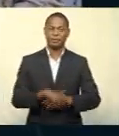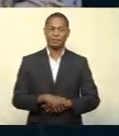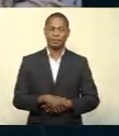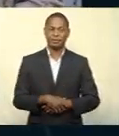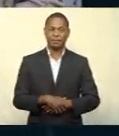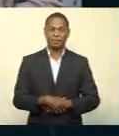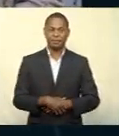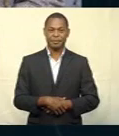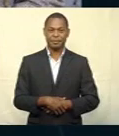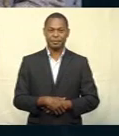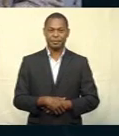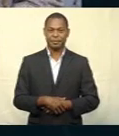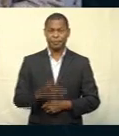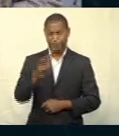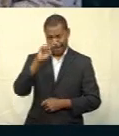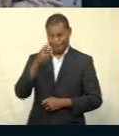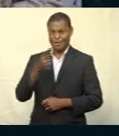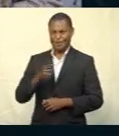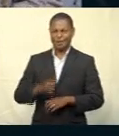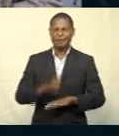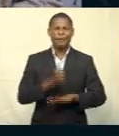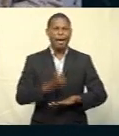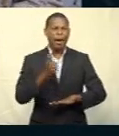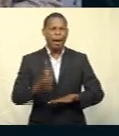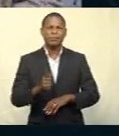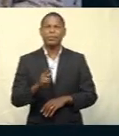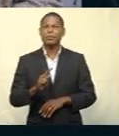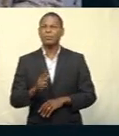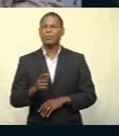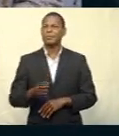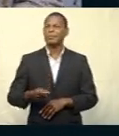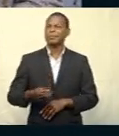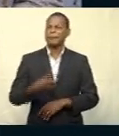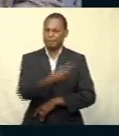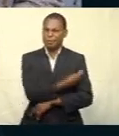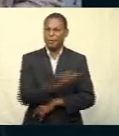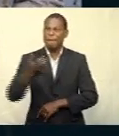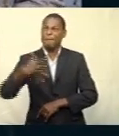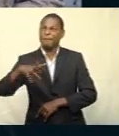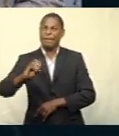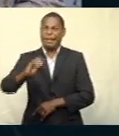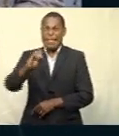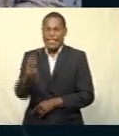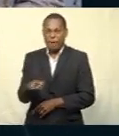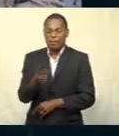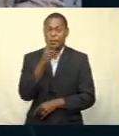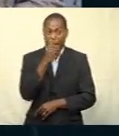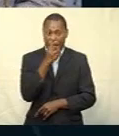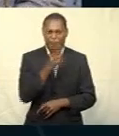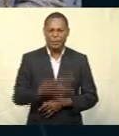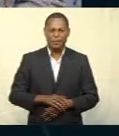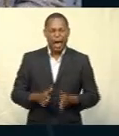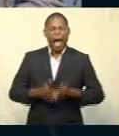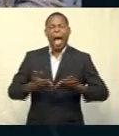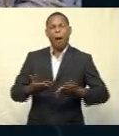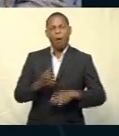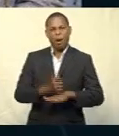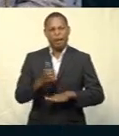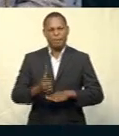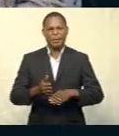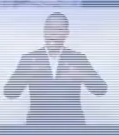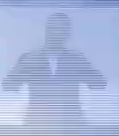I understand the government is aiming to vaccinate 50,000 Fijians as soon as possible. How are they working towards achieving this